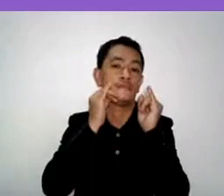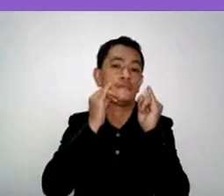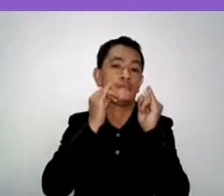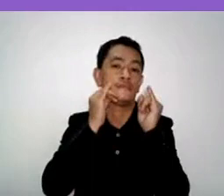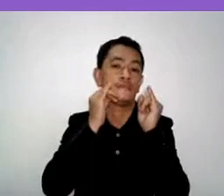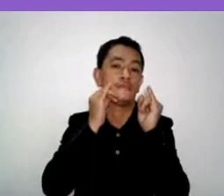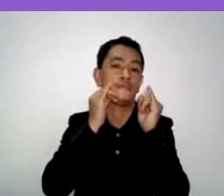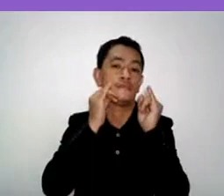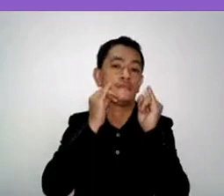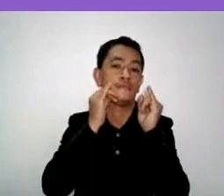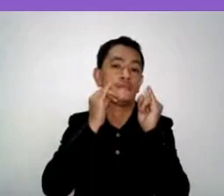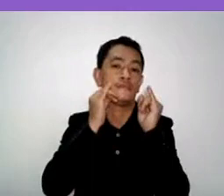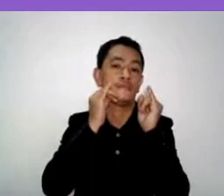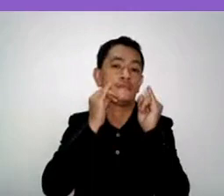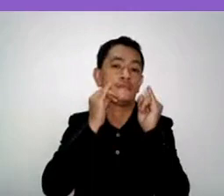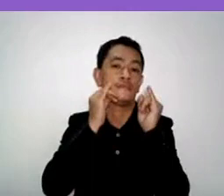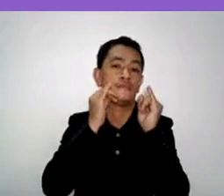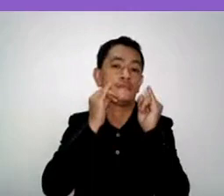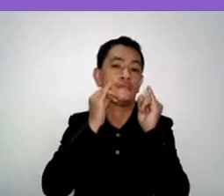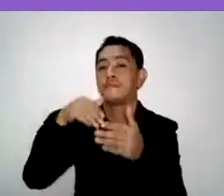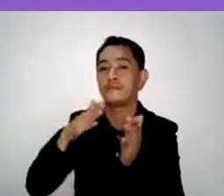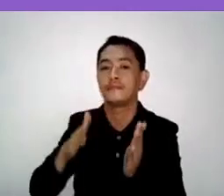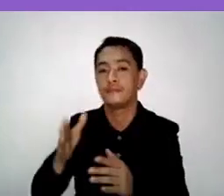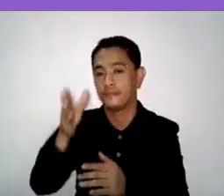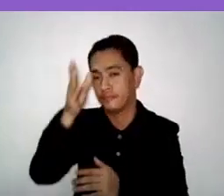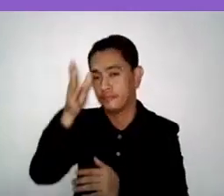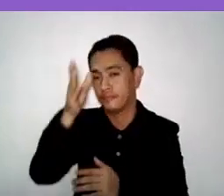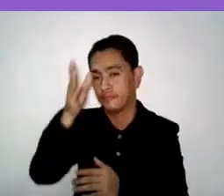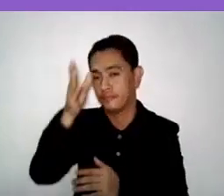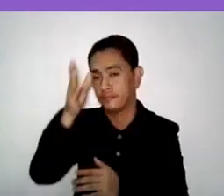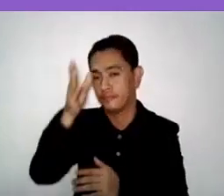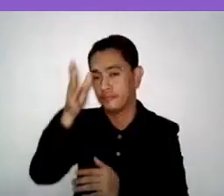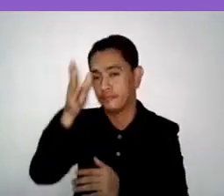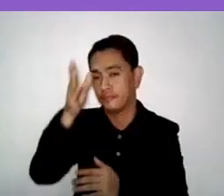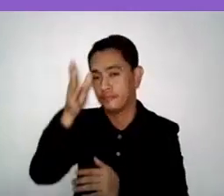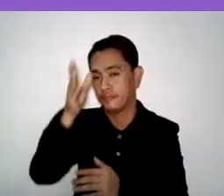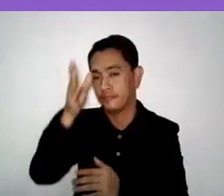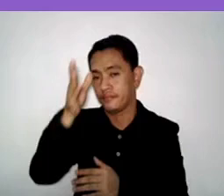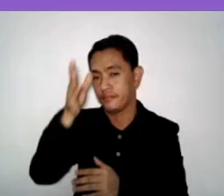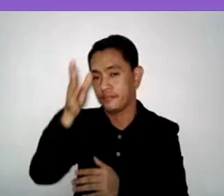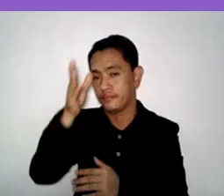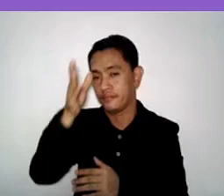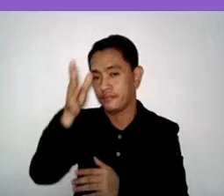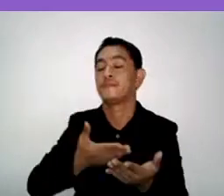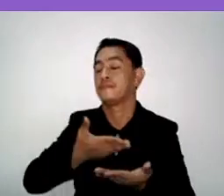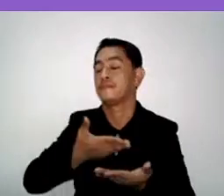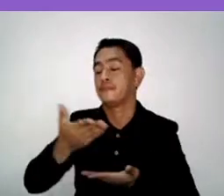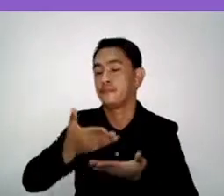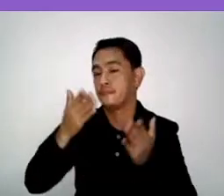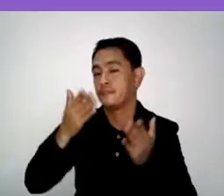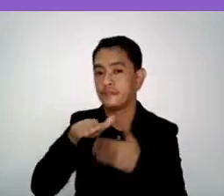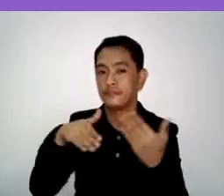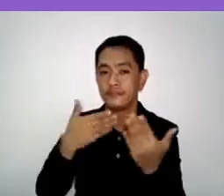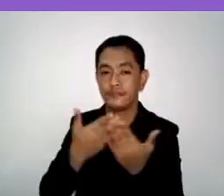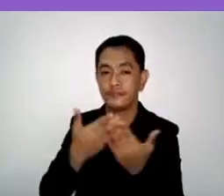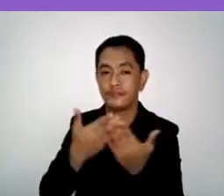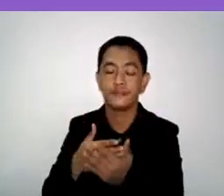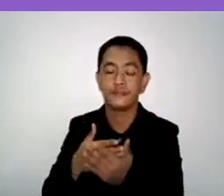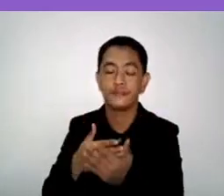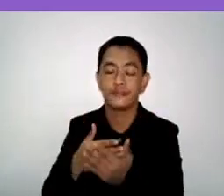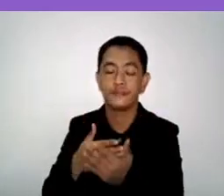from central and field offices, instructional leaders, school heads, teachers, learners,